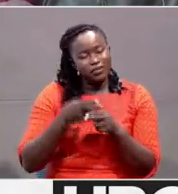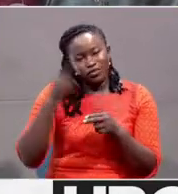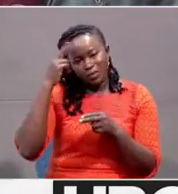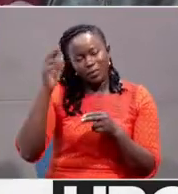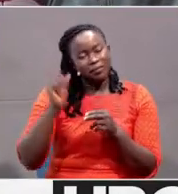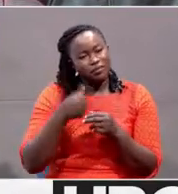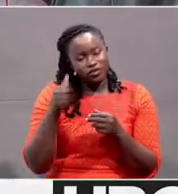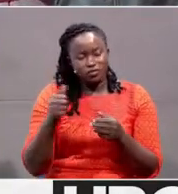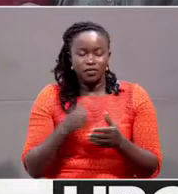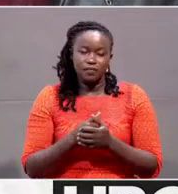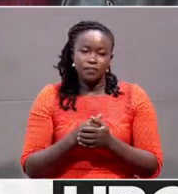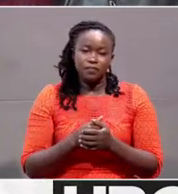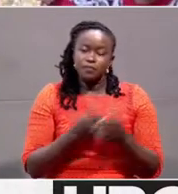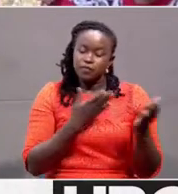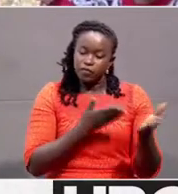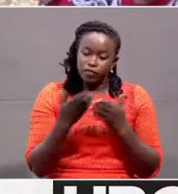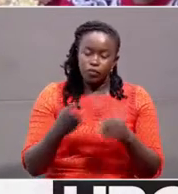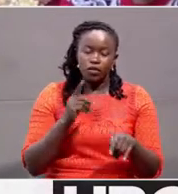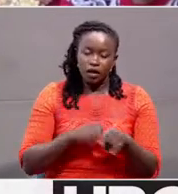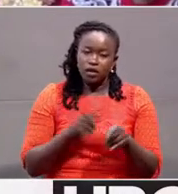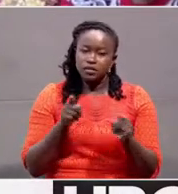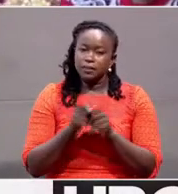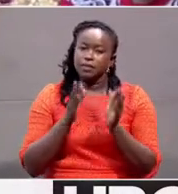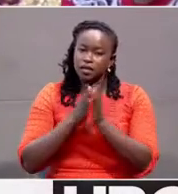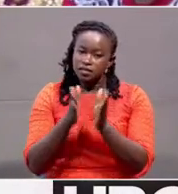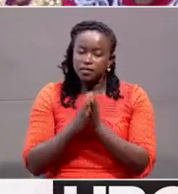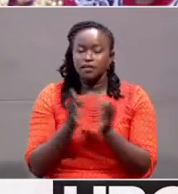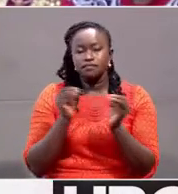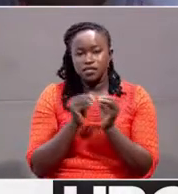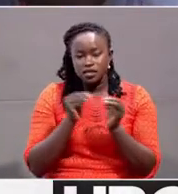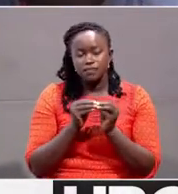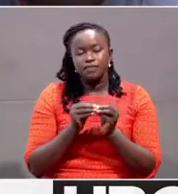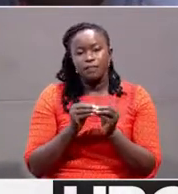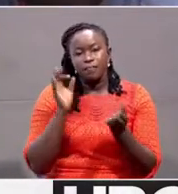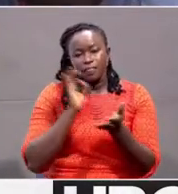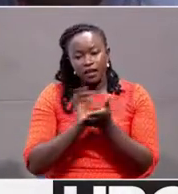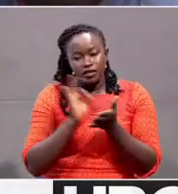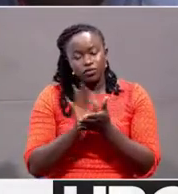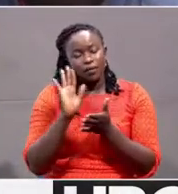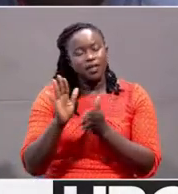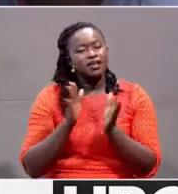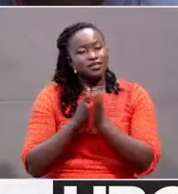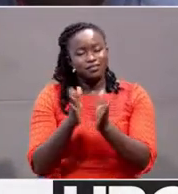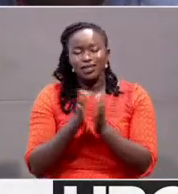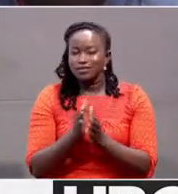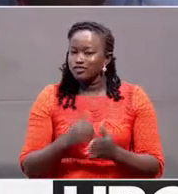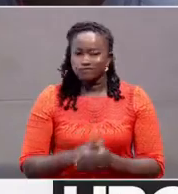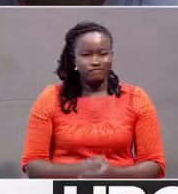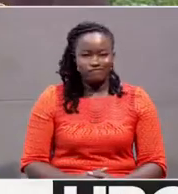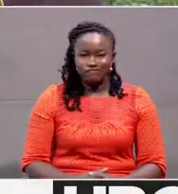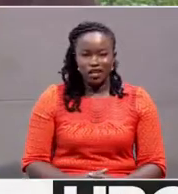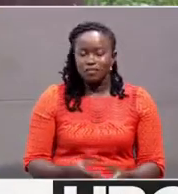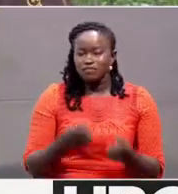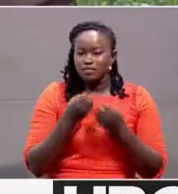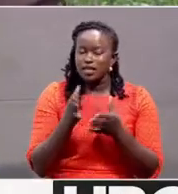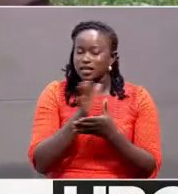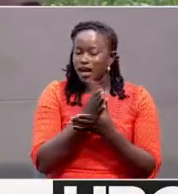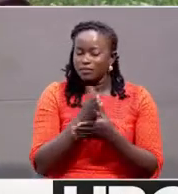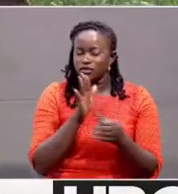Though she was invited in time and briefed about the meeting, the secretary's explanation was lacking in many aspects.